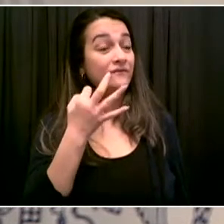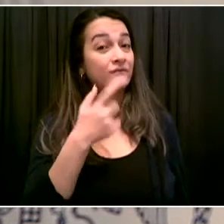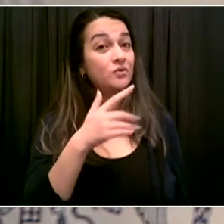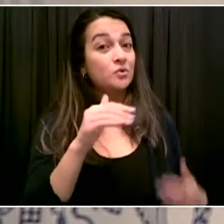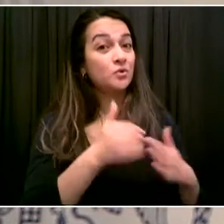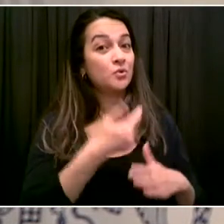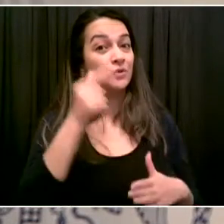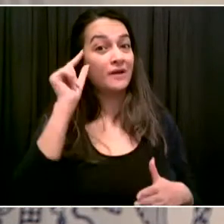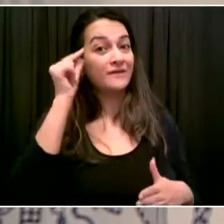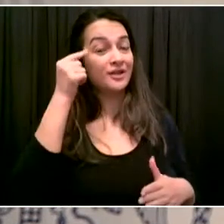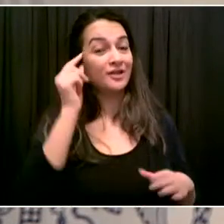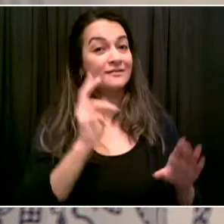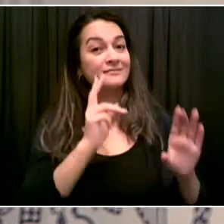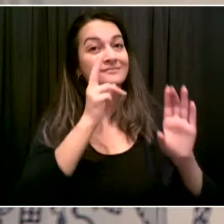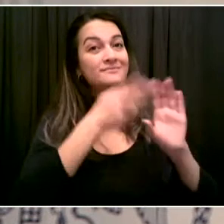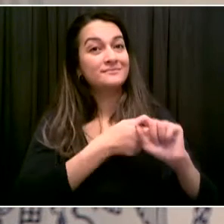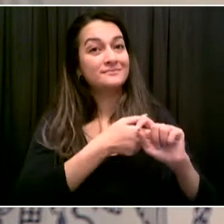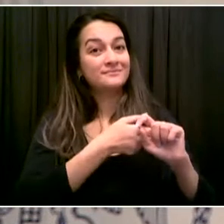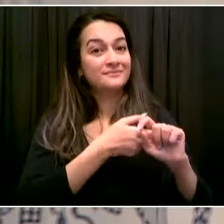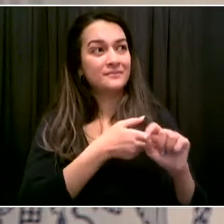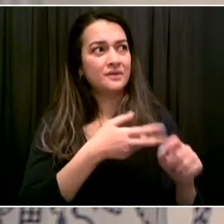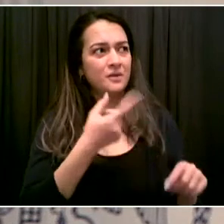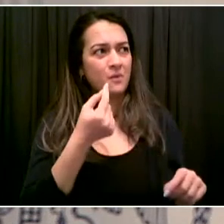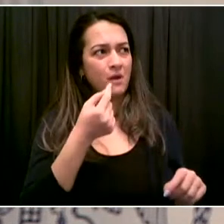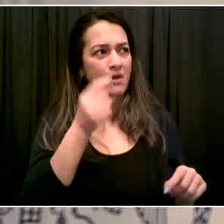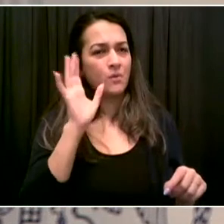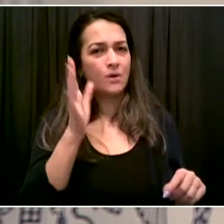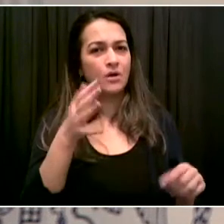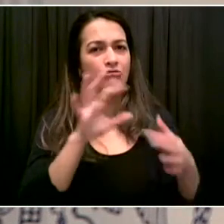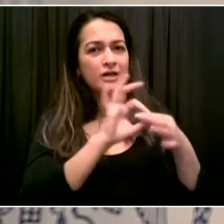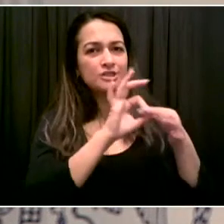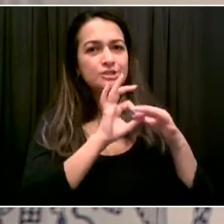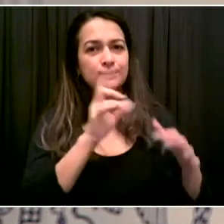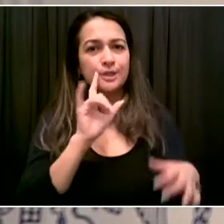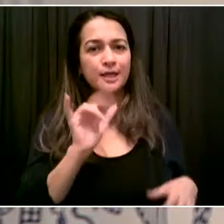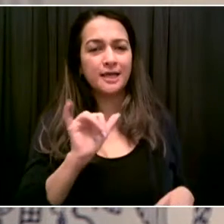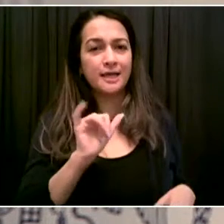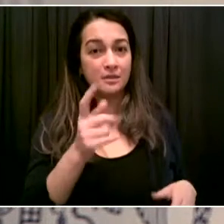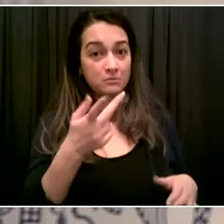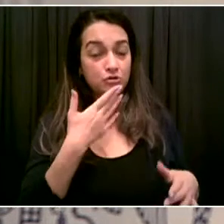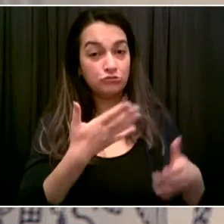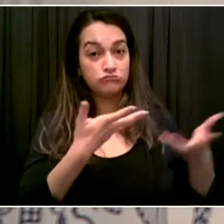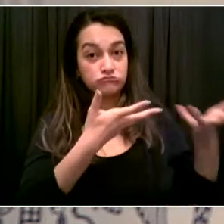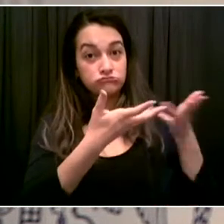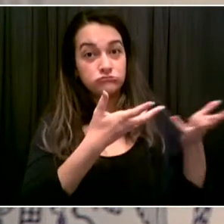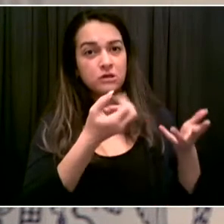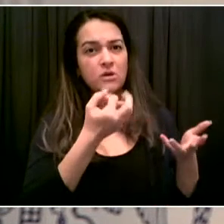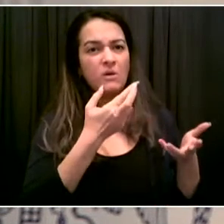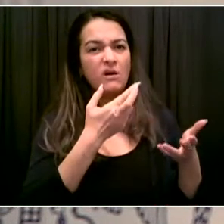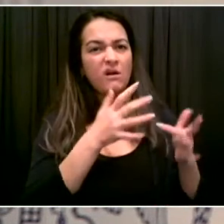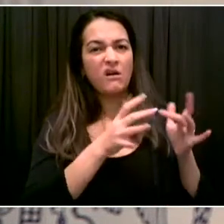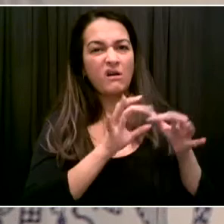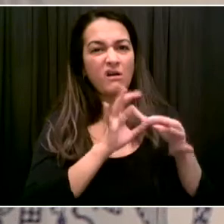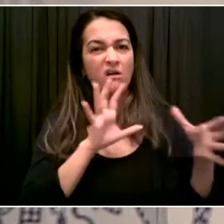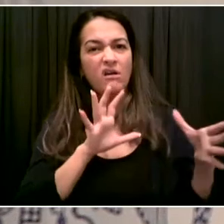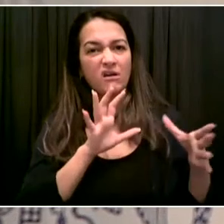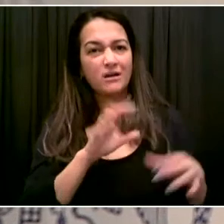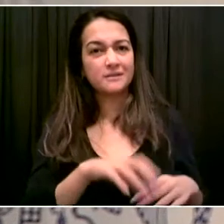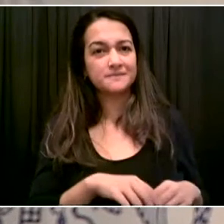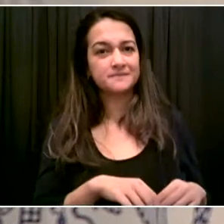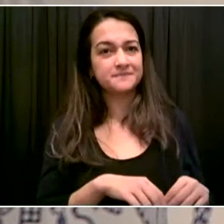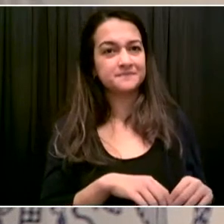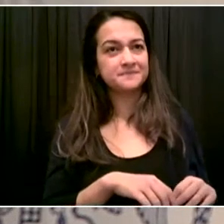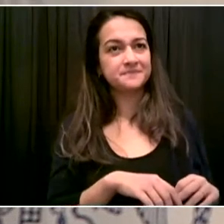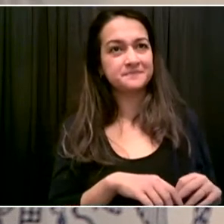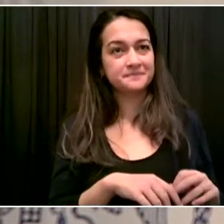Hochul? And when was the last time you spoke to her? I saw the lieutenant governor at an